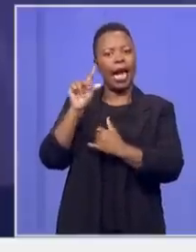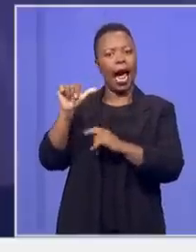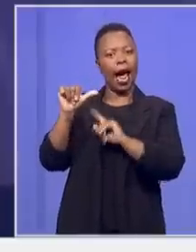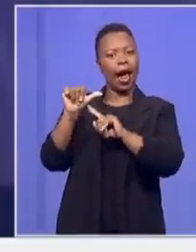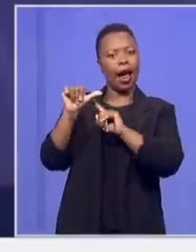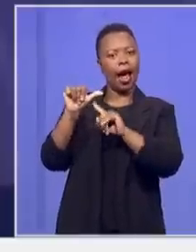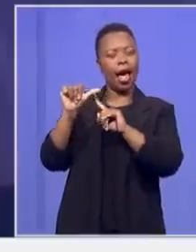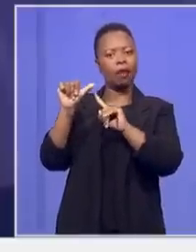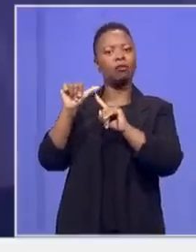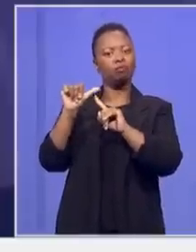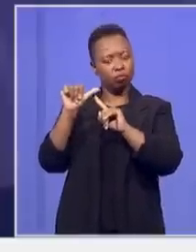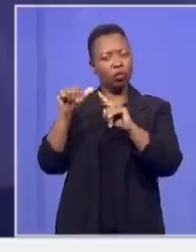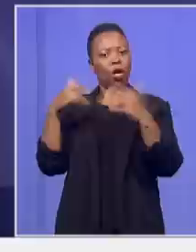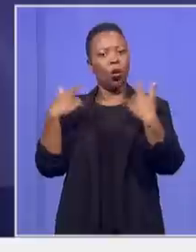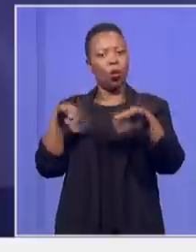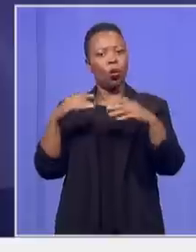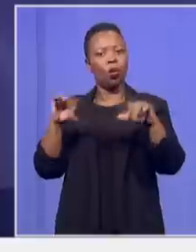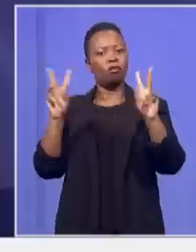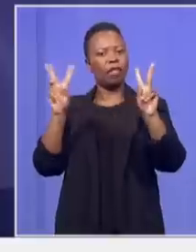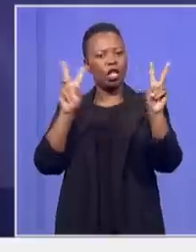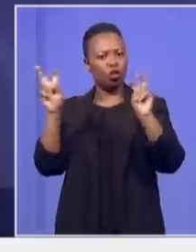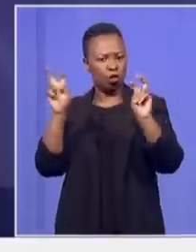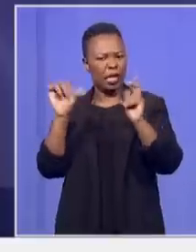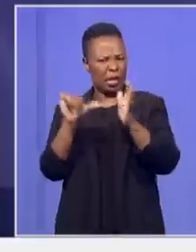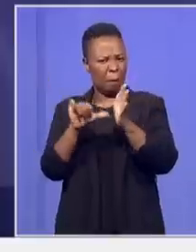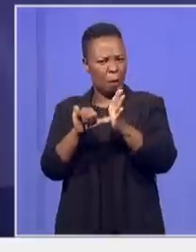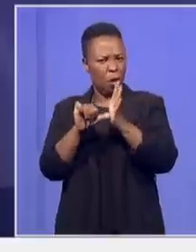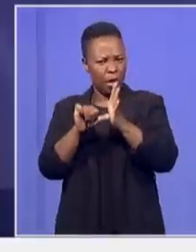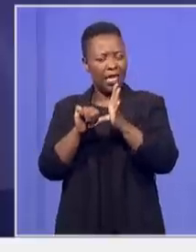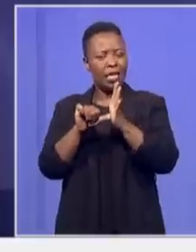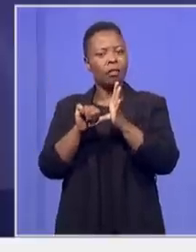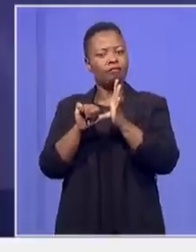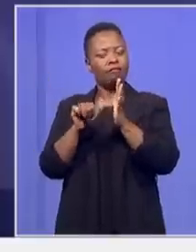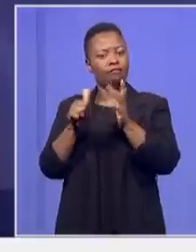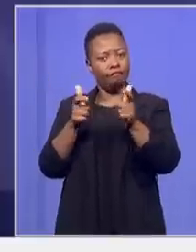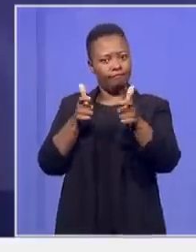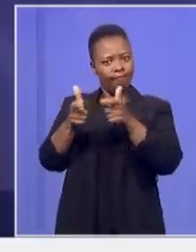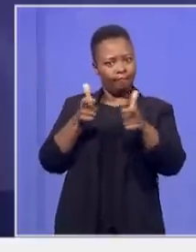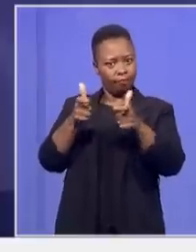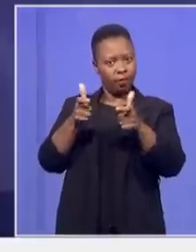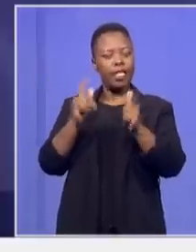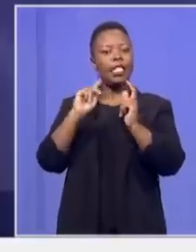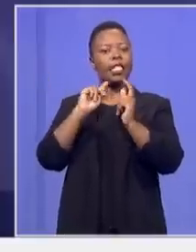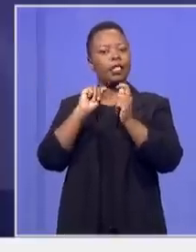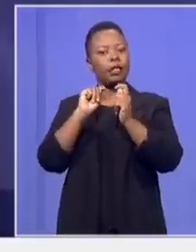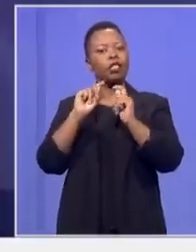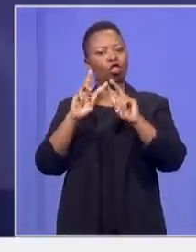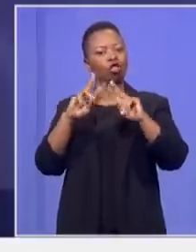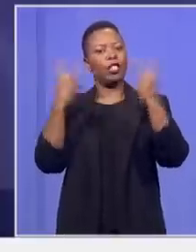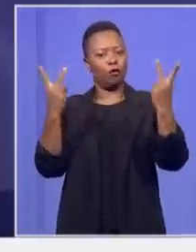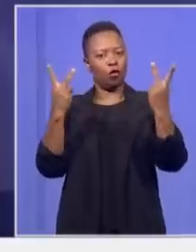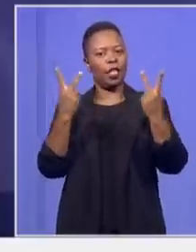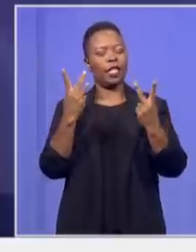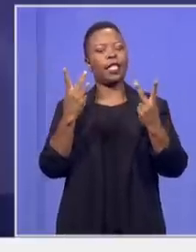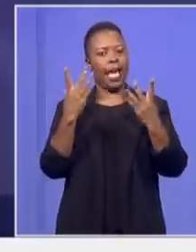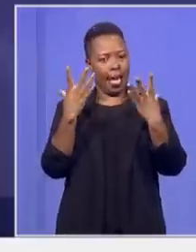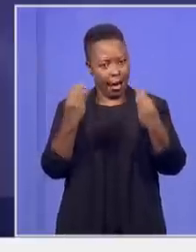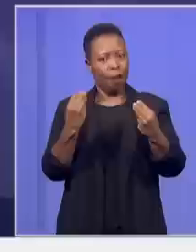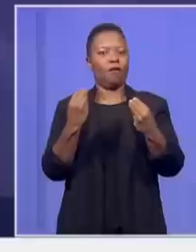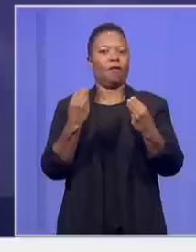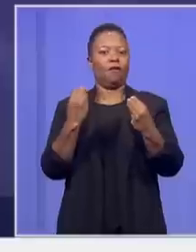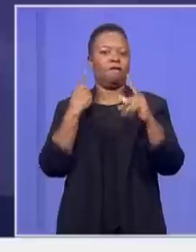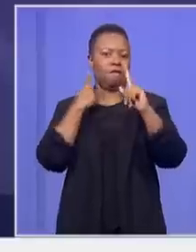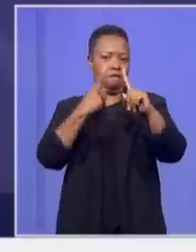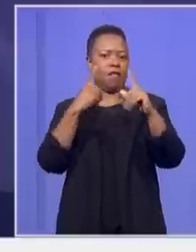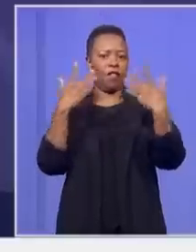issues that really matter has made all the difference. We've spent the past 4 years setting the agenda on